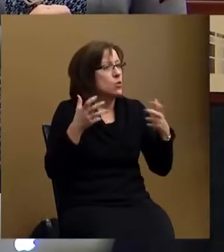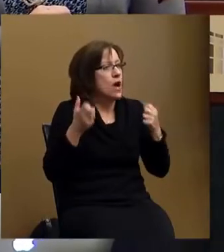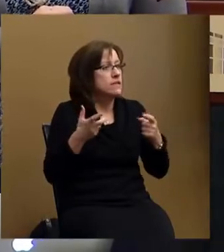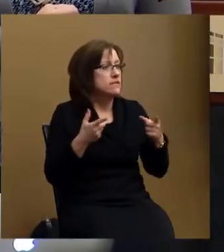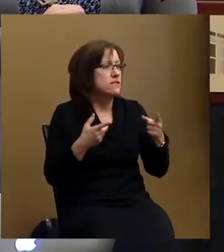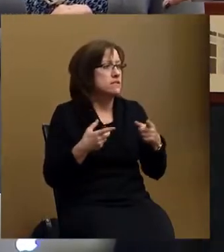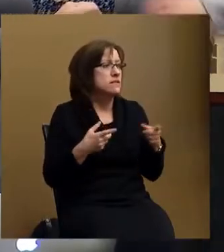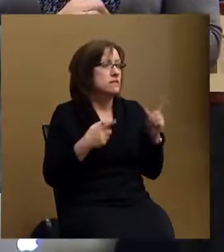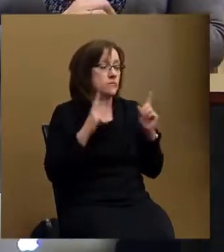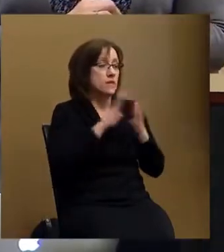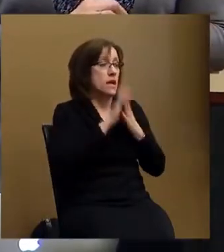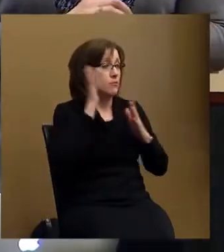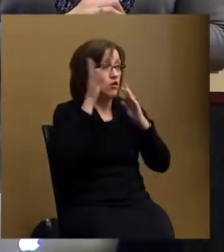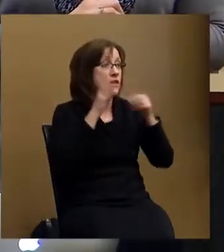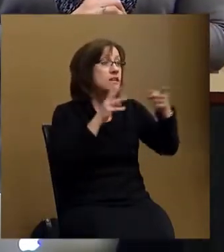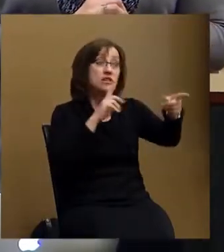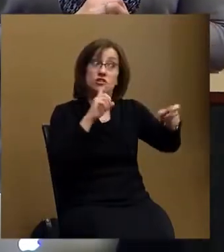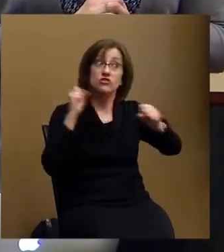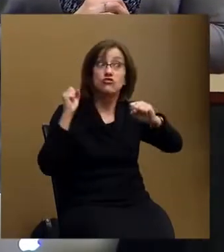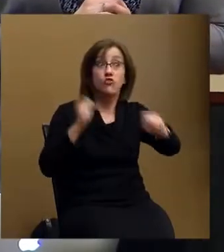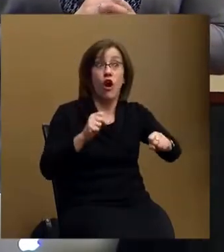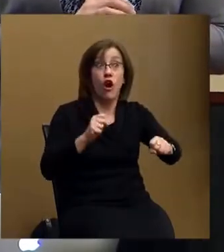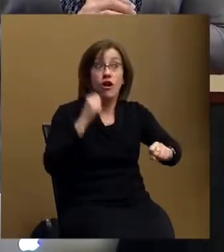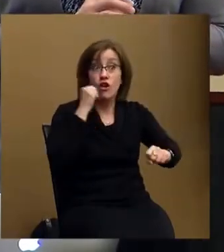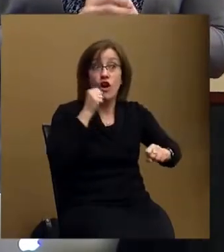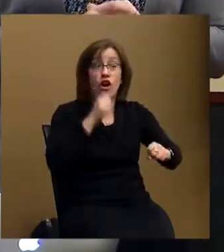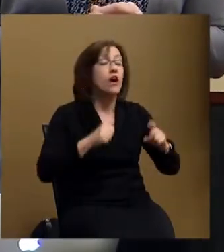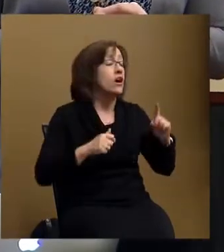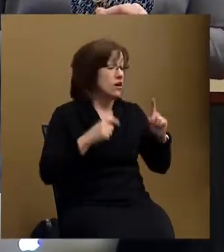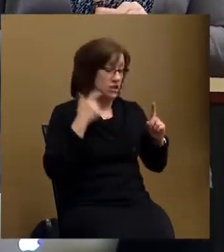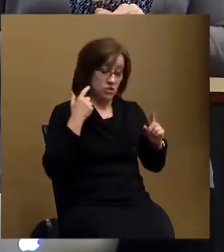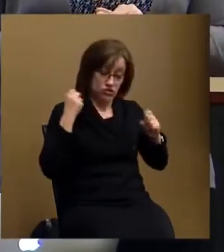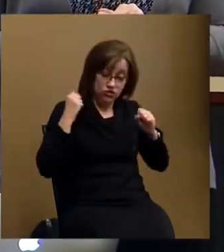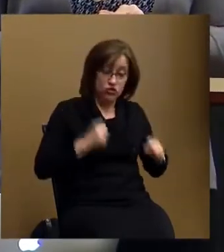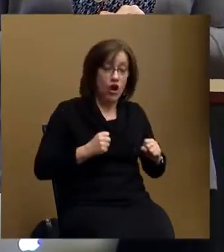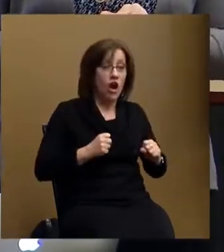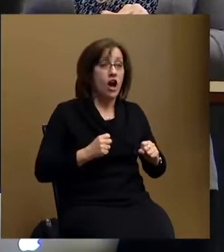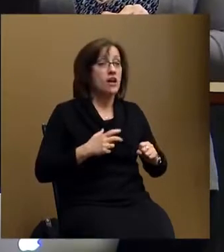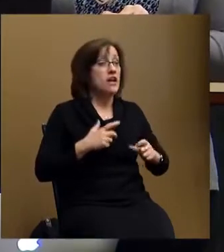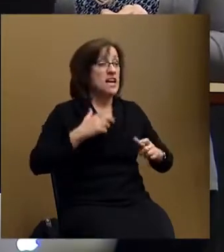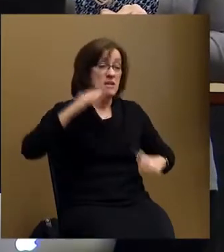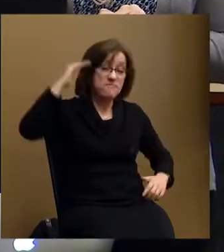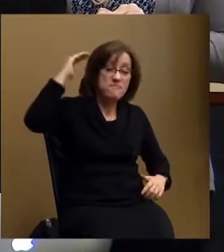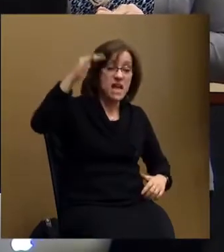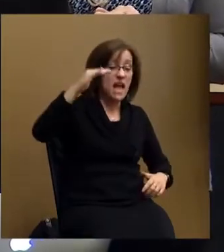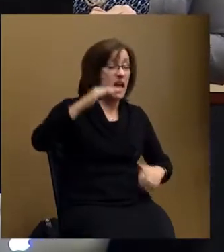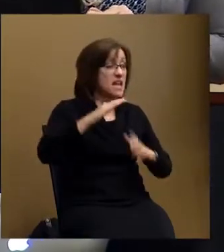arms, she's strong and she's big and she's motivated.